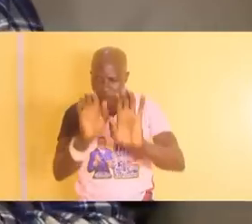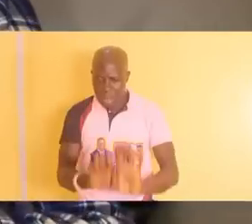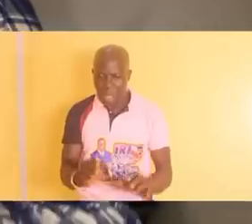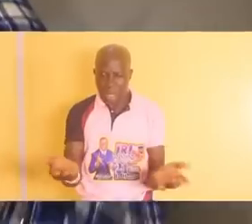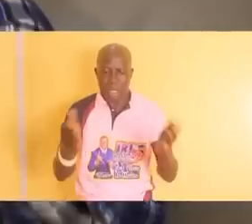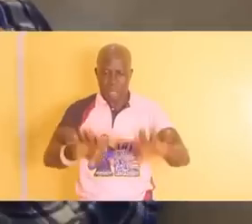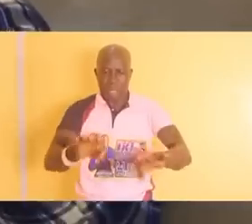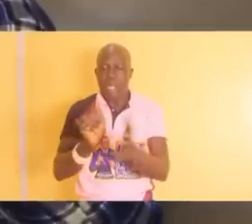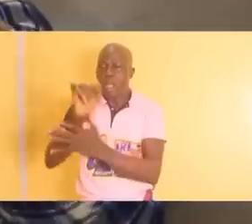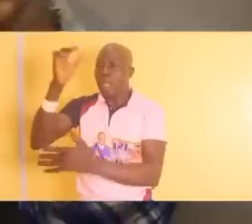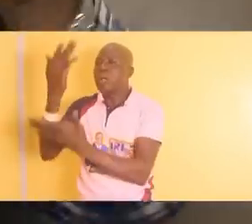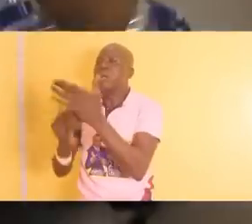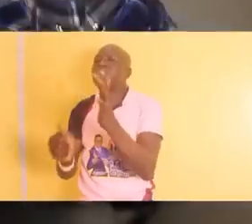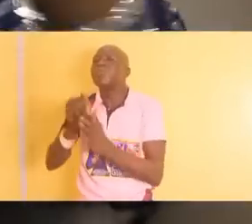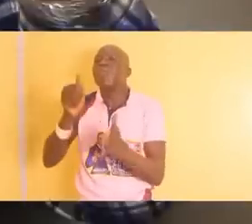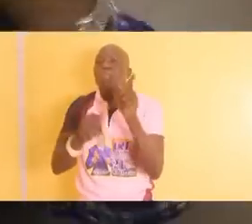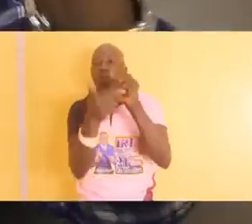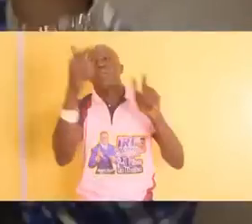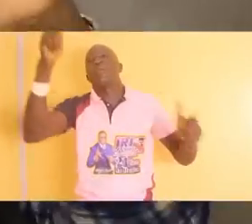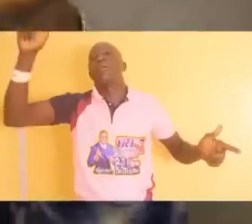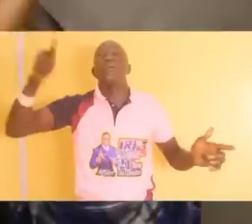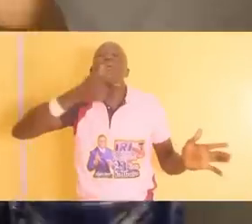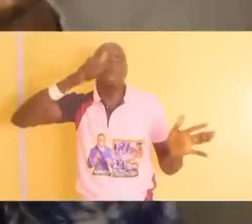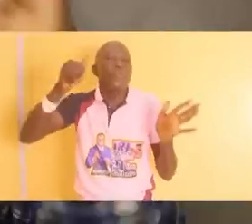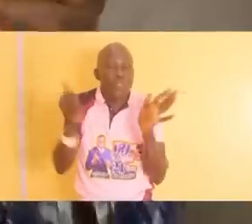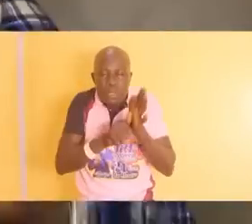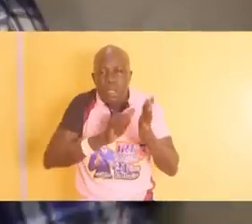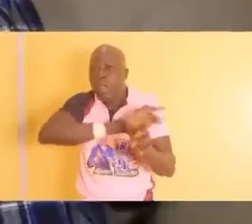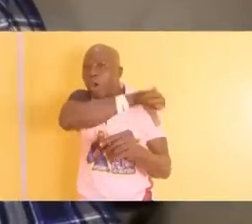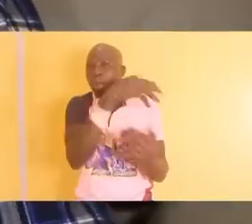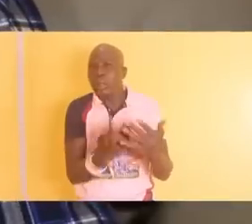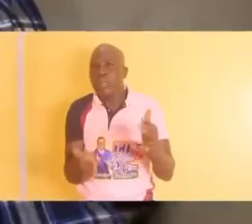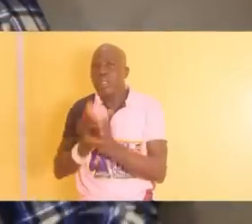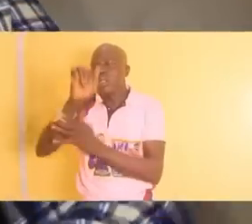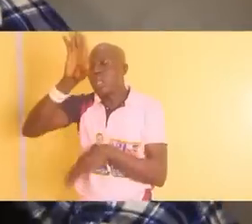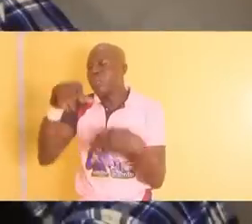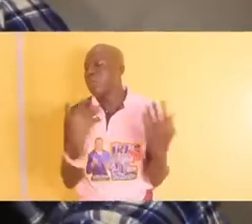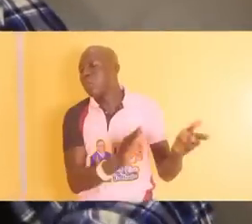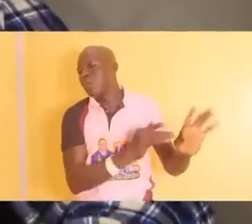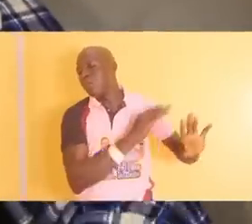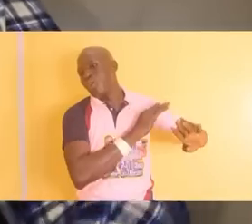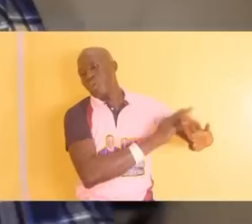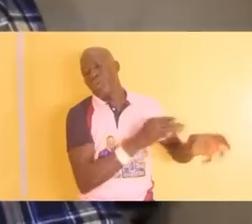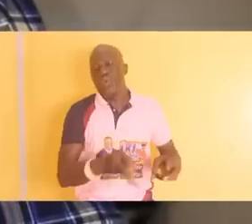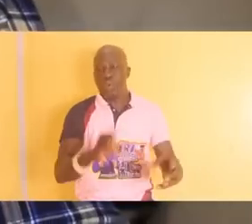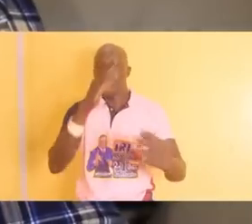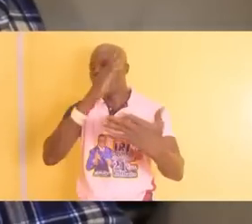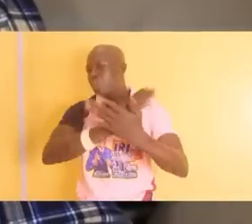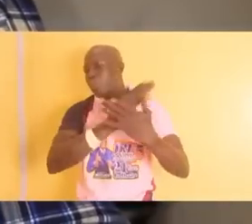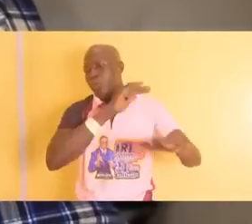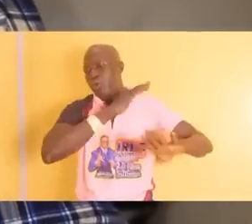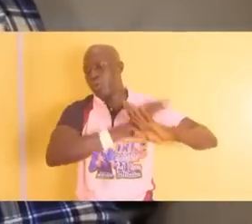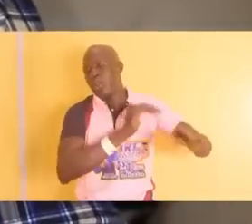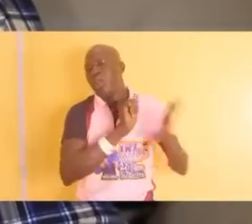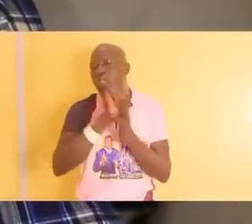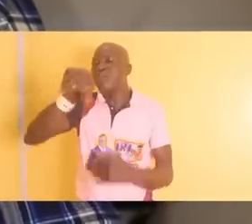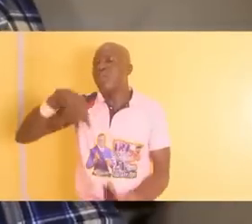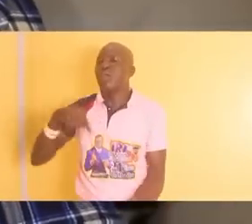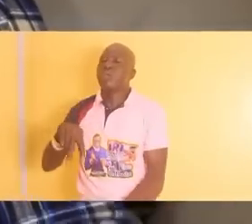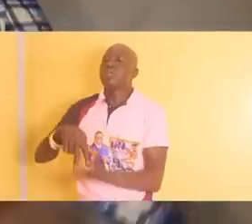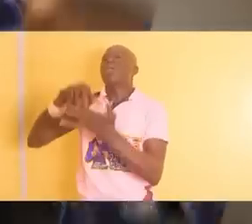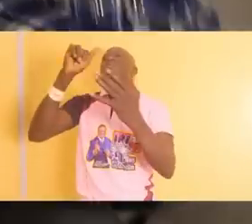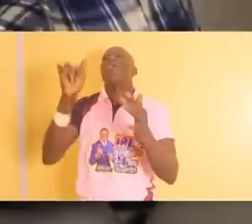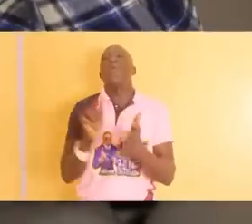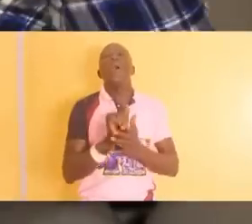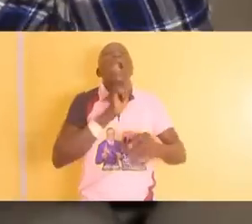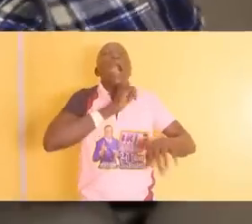And great. This is a great secret. All of you that your words has been blocked. If you are very serious with this, you will